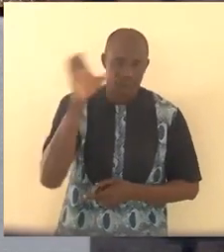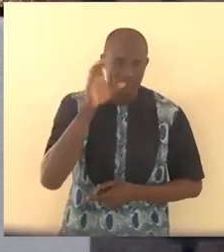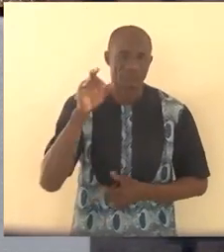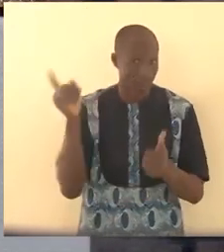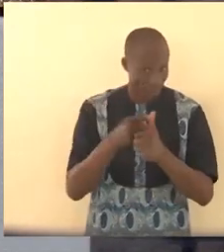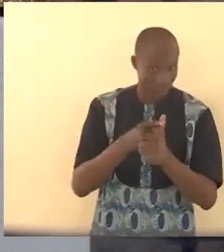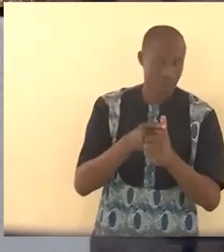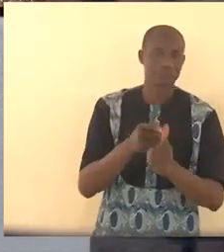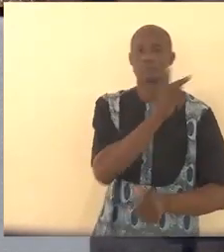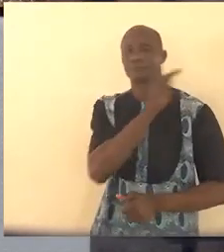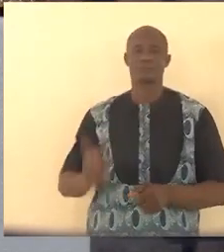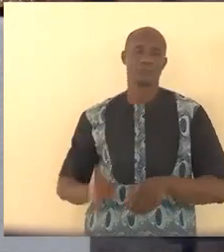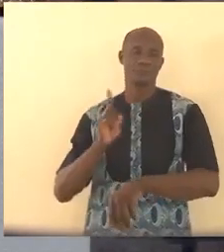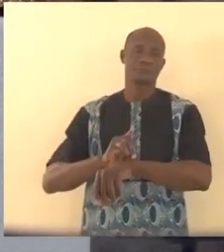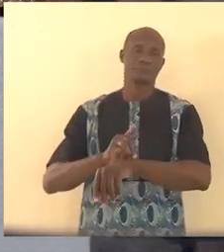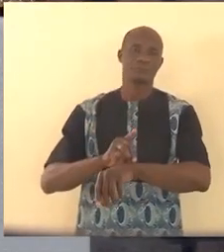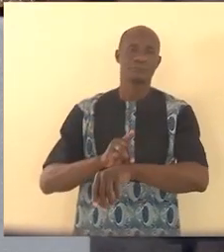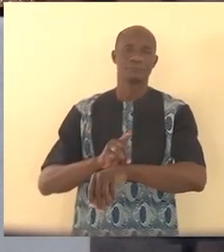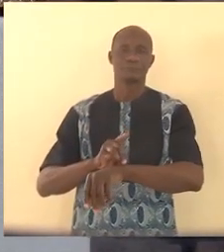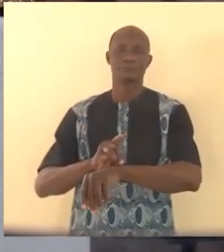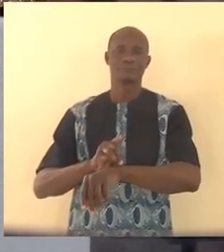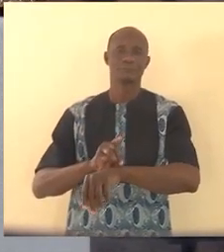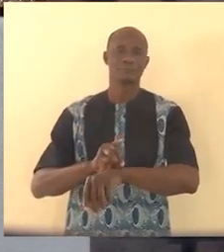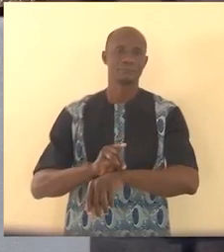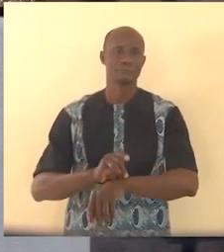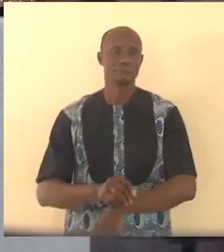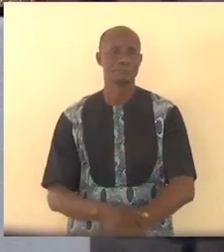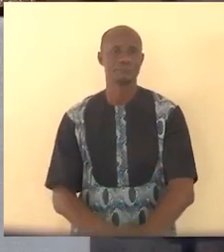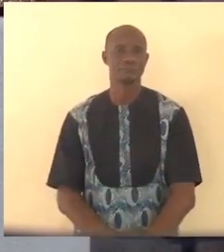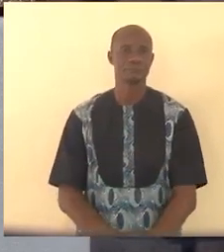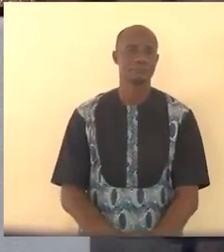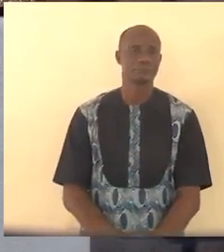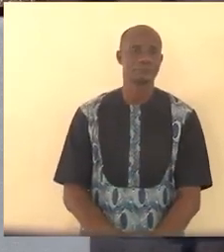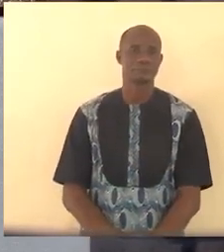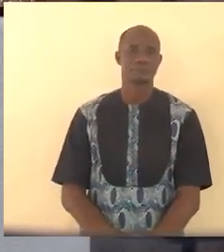ye first. Teacher, are you adding question 4?